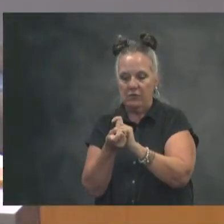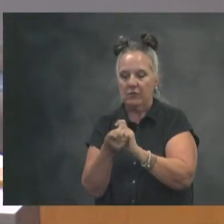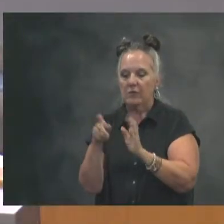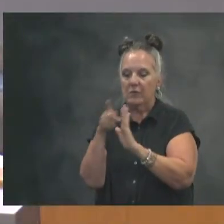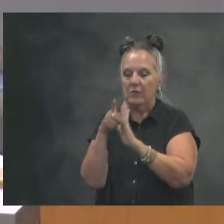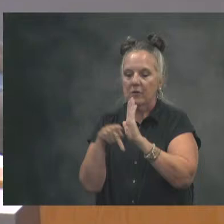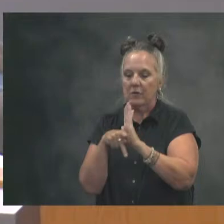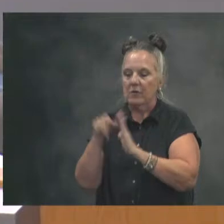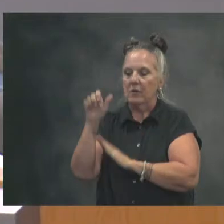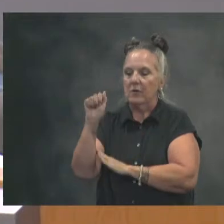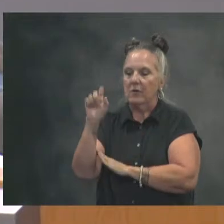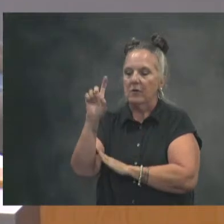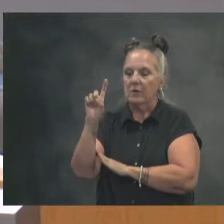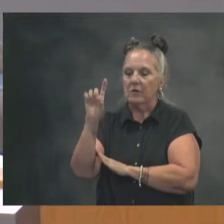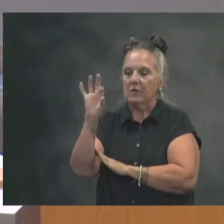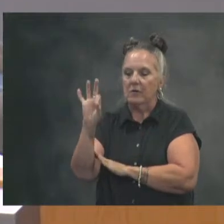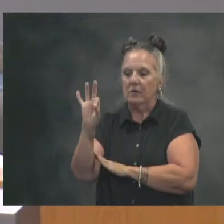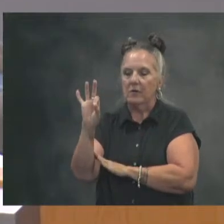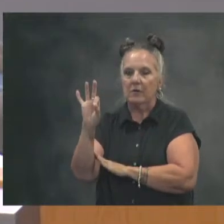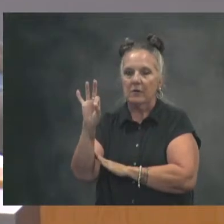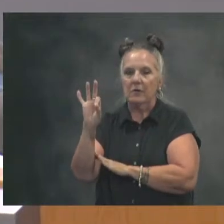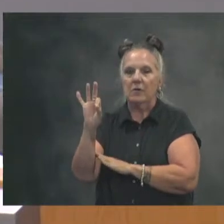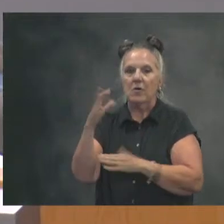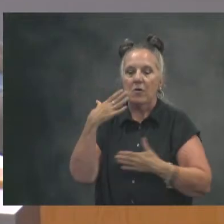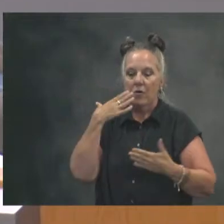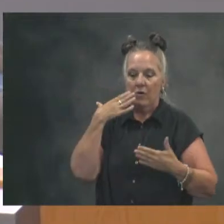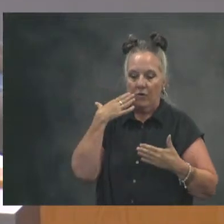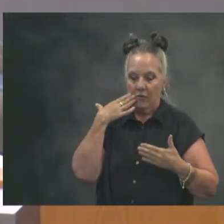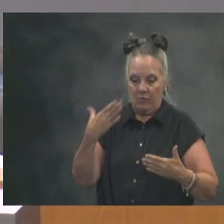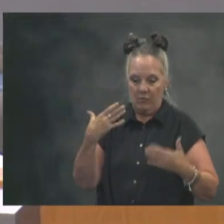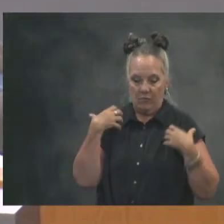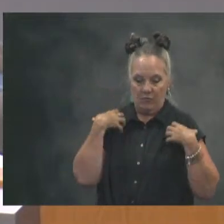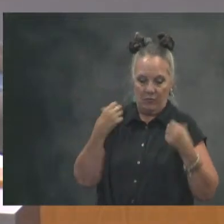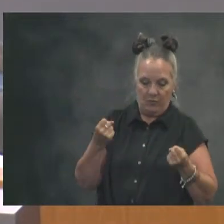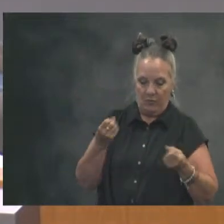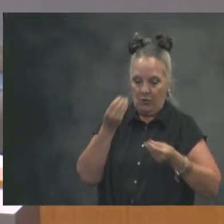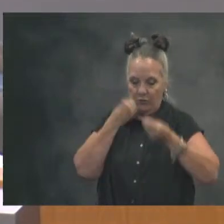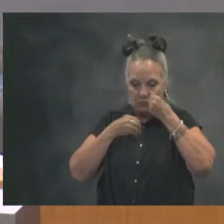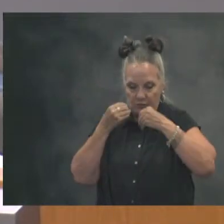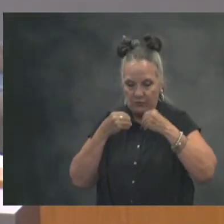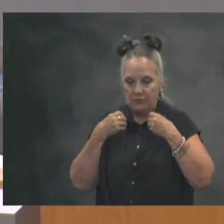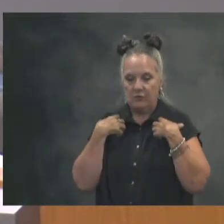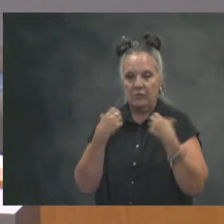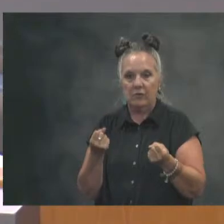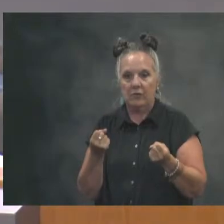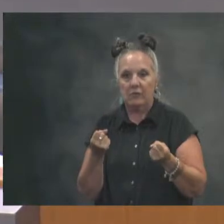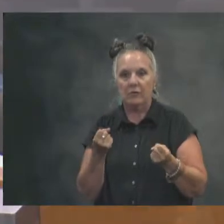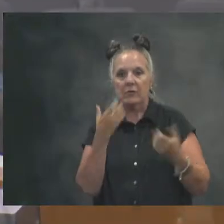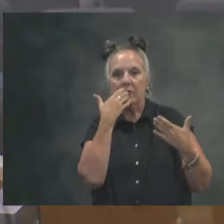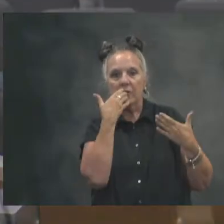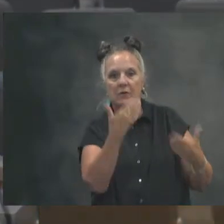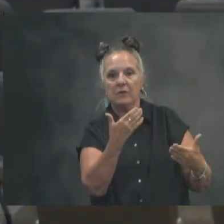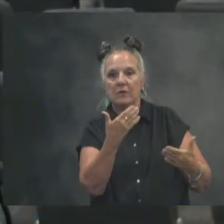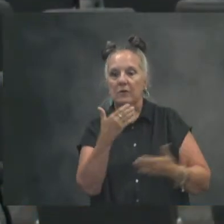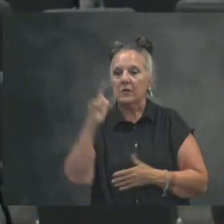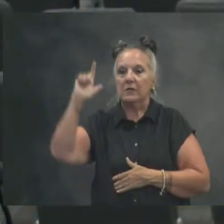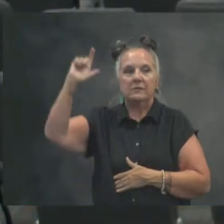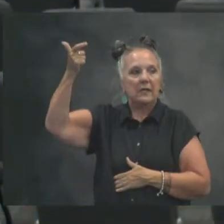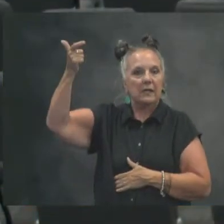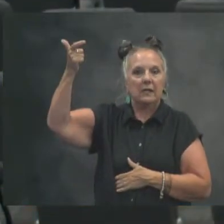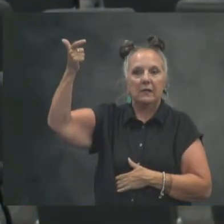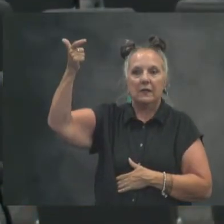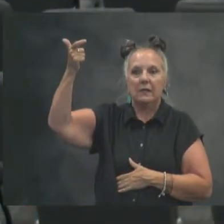to policy ADF, wellness, physical, and nutritional health. Thank you, Mr. Stauffer. Is there a second, please?